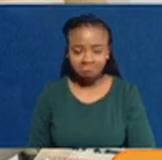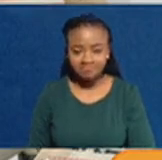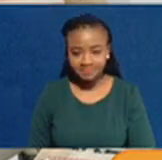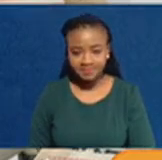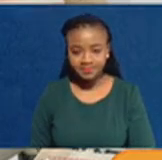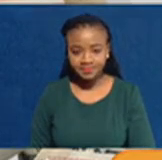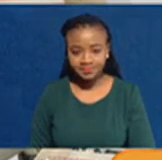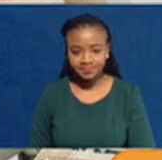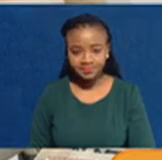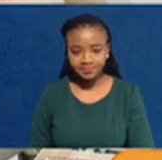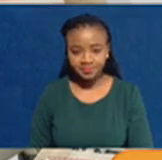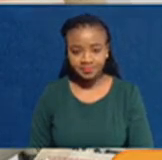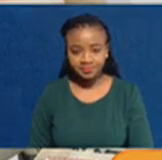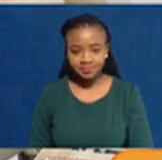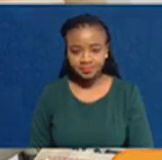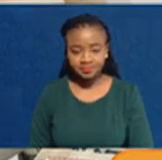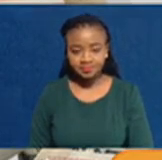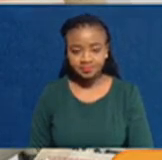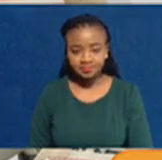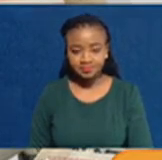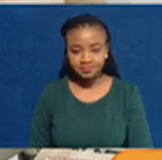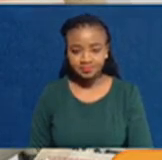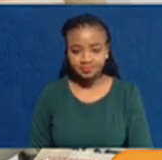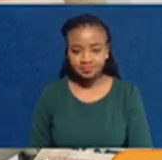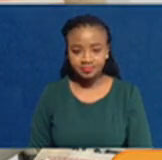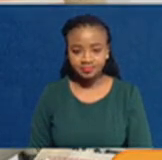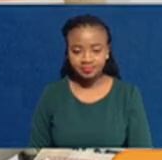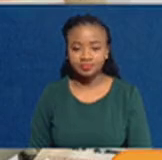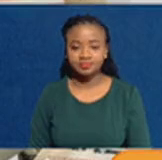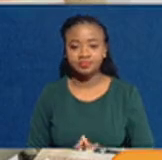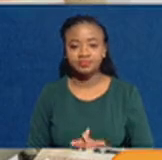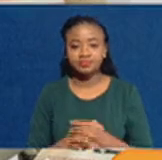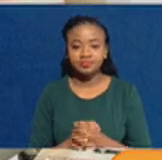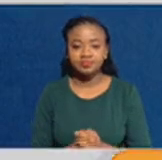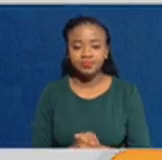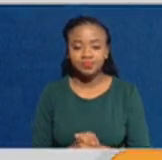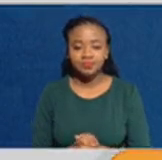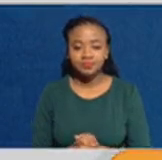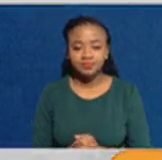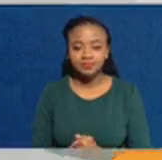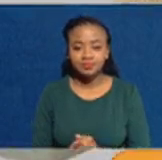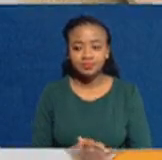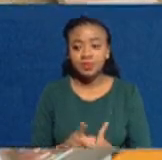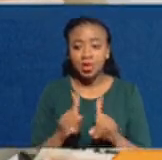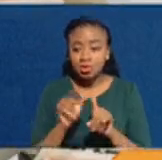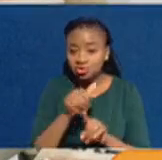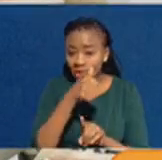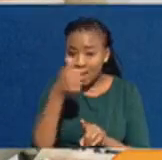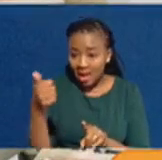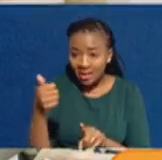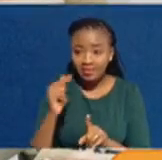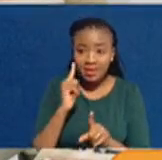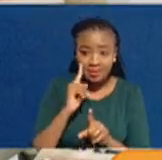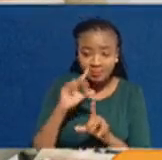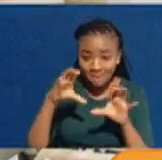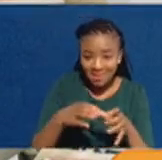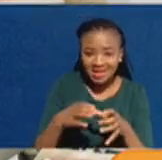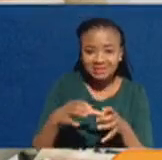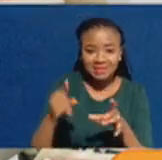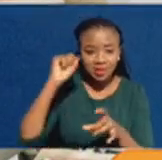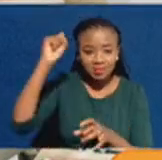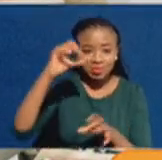shillings, Kenya Union Party 9.5 million Kenya shillings, United Party of Independent Alliance UPIA